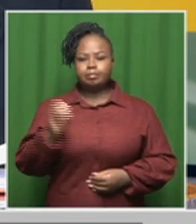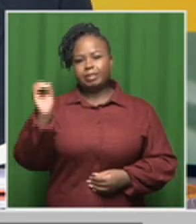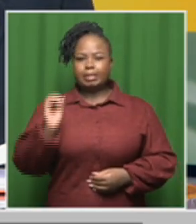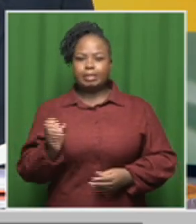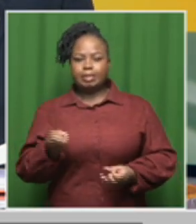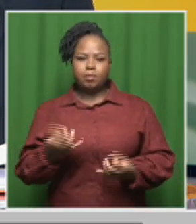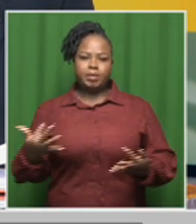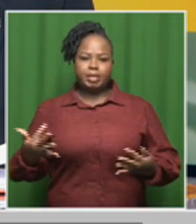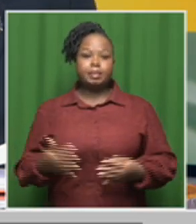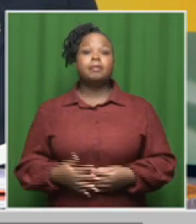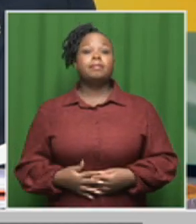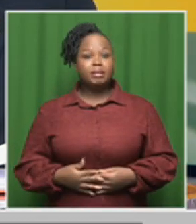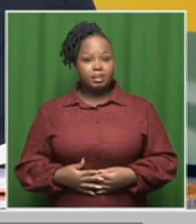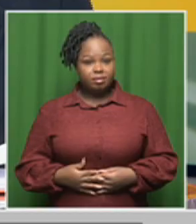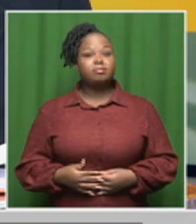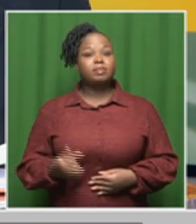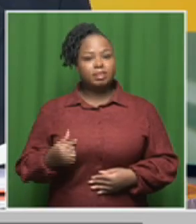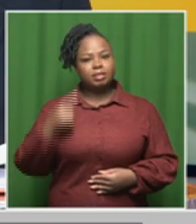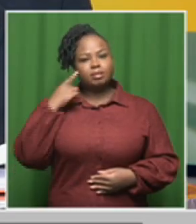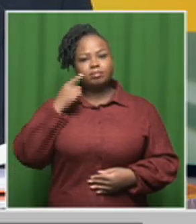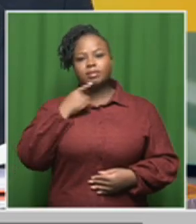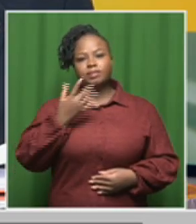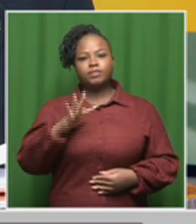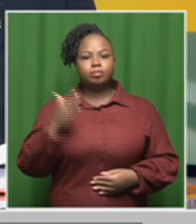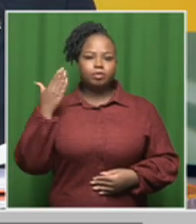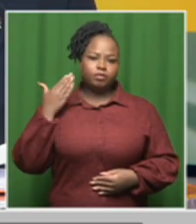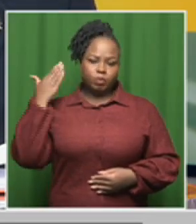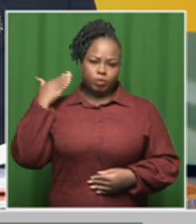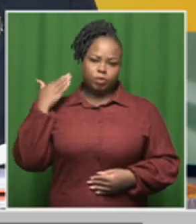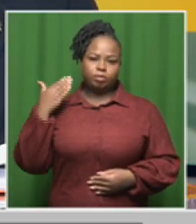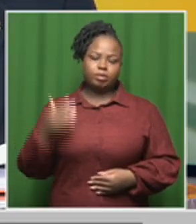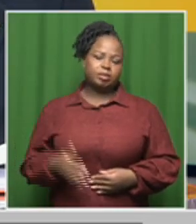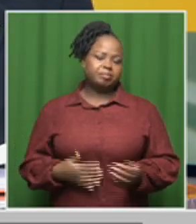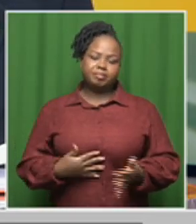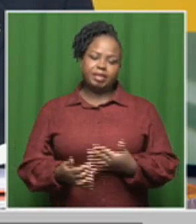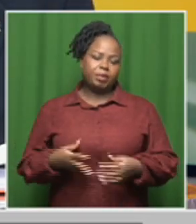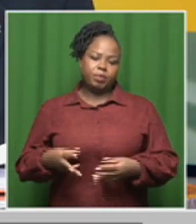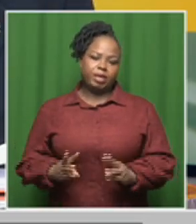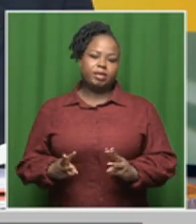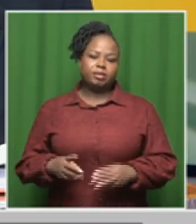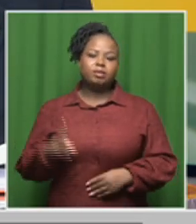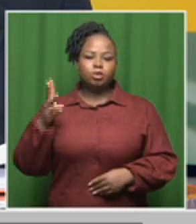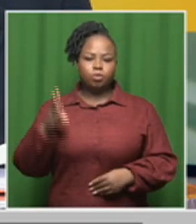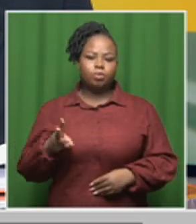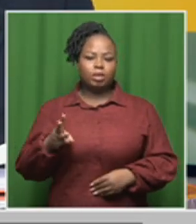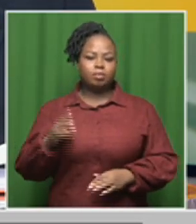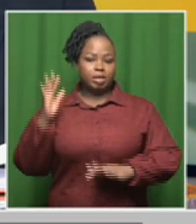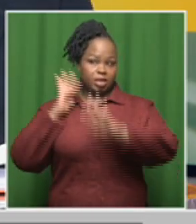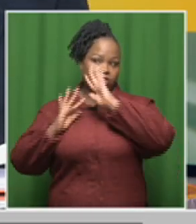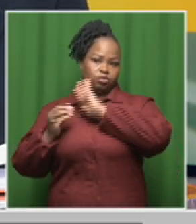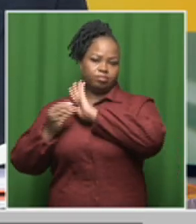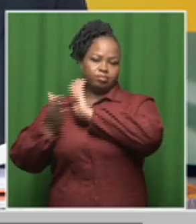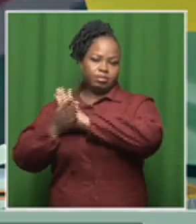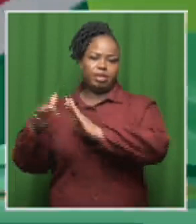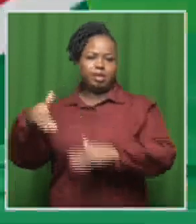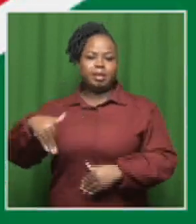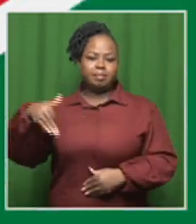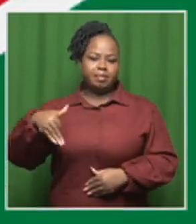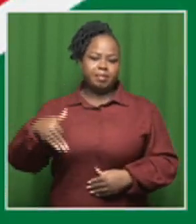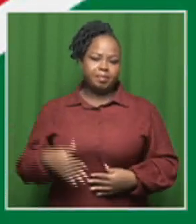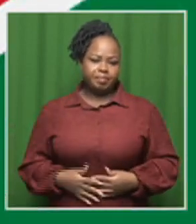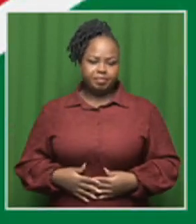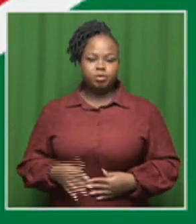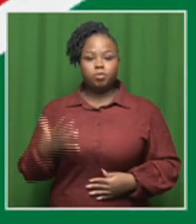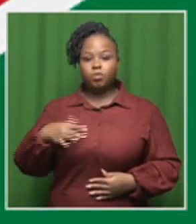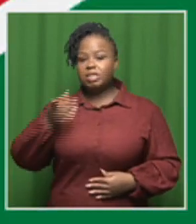think, as I pointed out earlier on, whichever way, there's going to be history in Namibia, and I think this is what